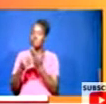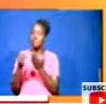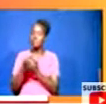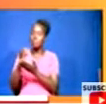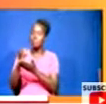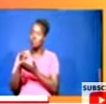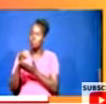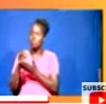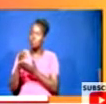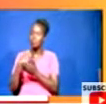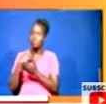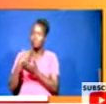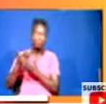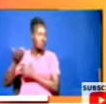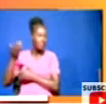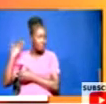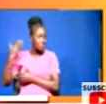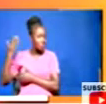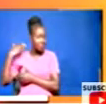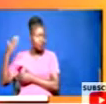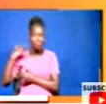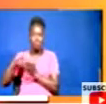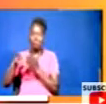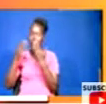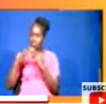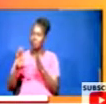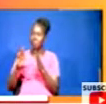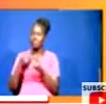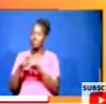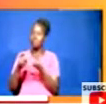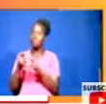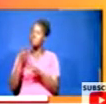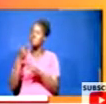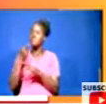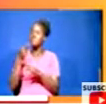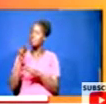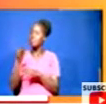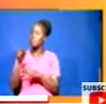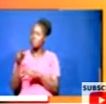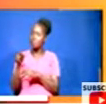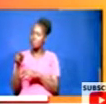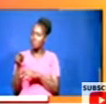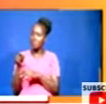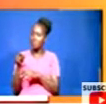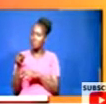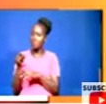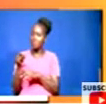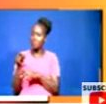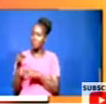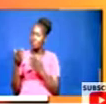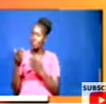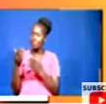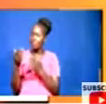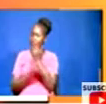you had taken way back and was already paid, but they were indicating that you have a bad name, you know.